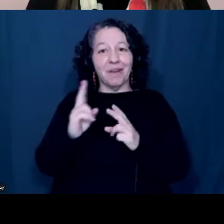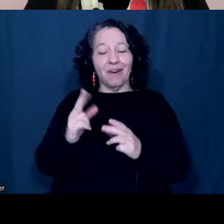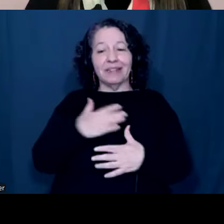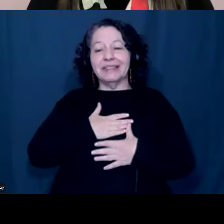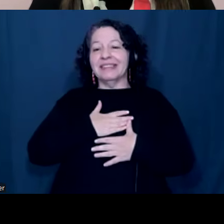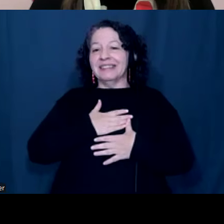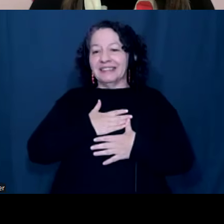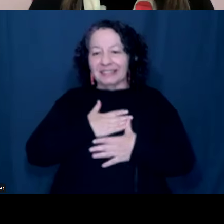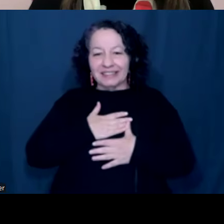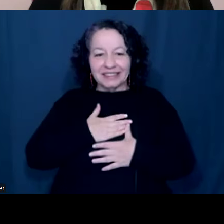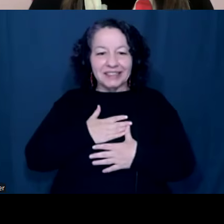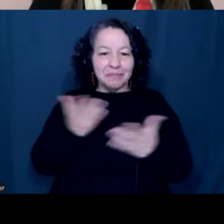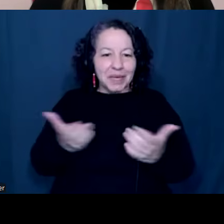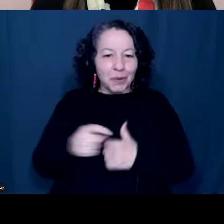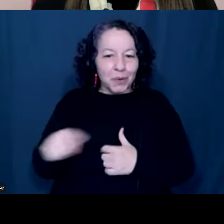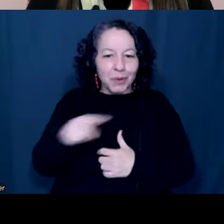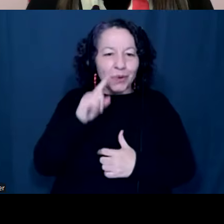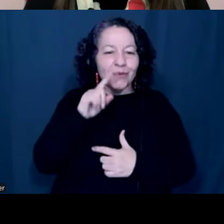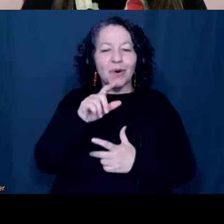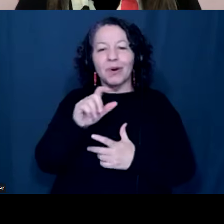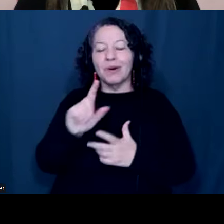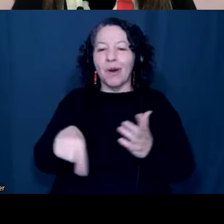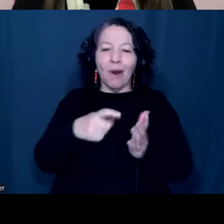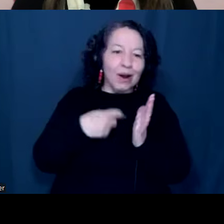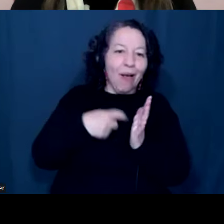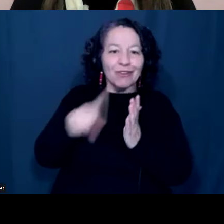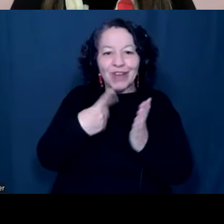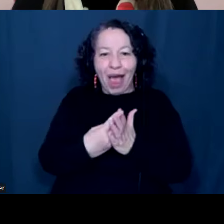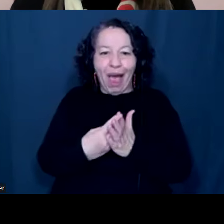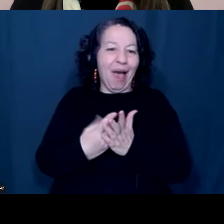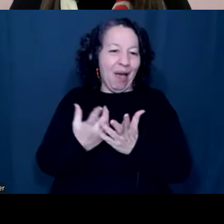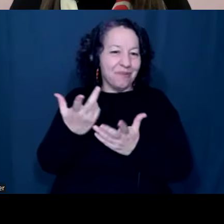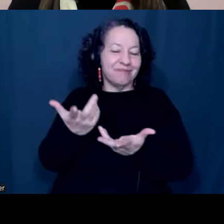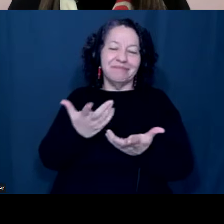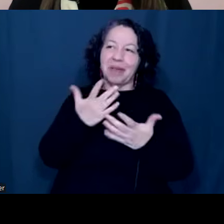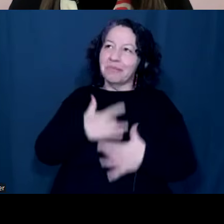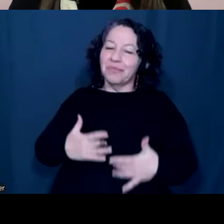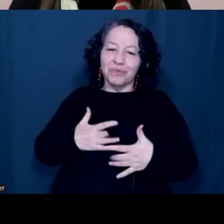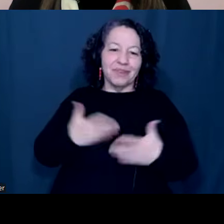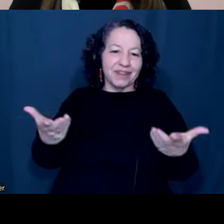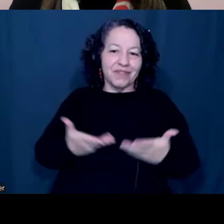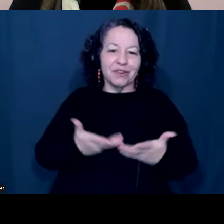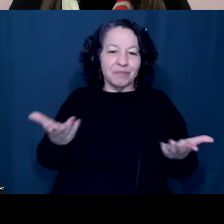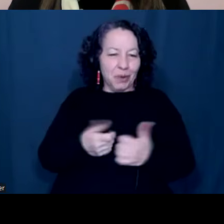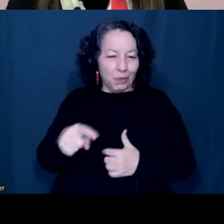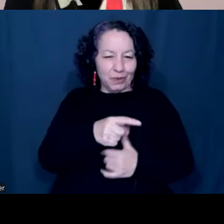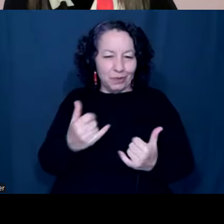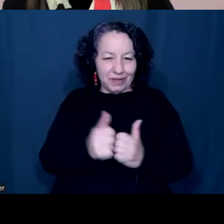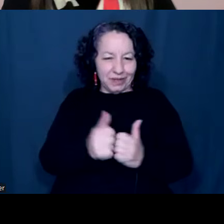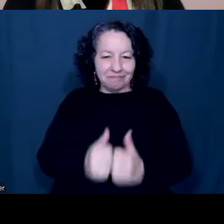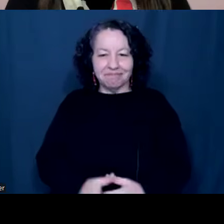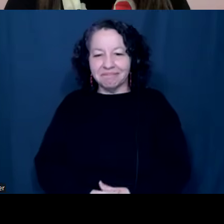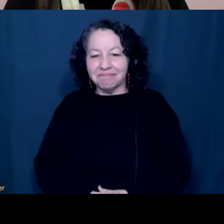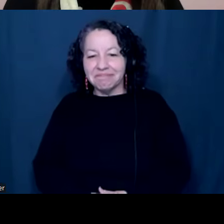you for Archaeology Hour, and I appreciate the invitation to spend this time together. Before